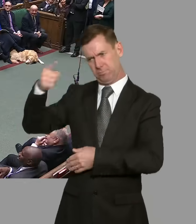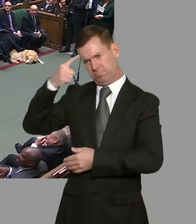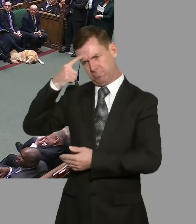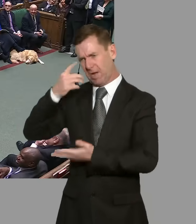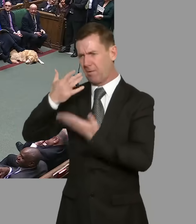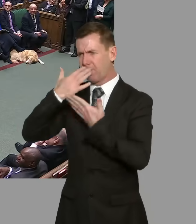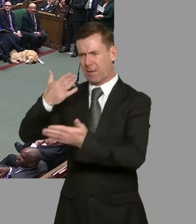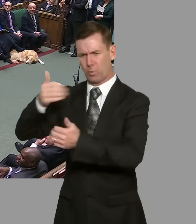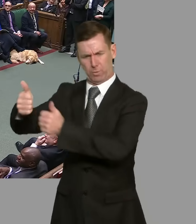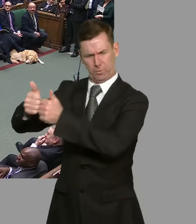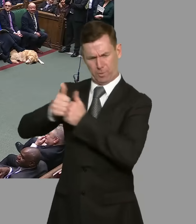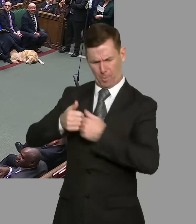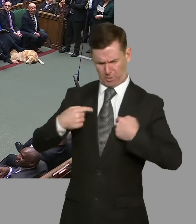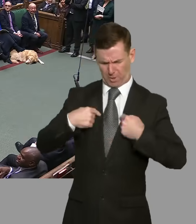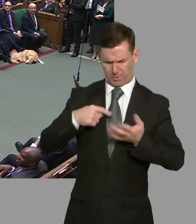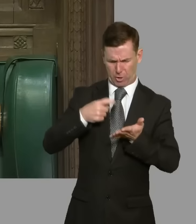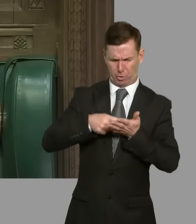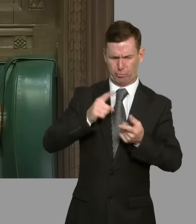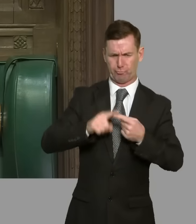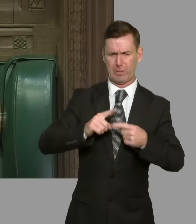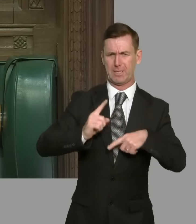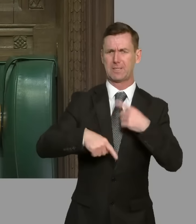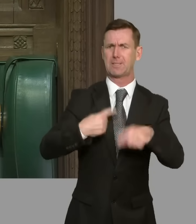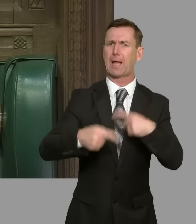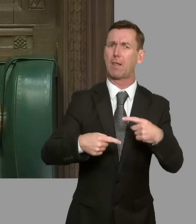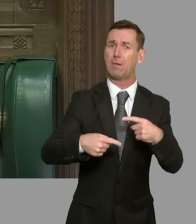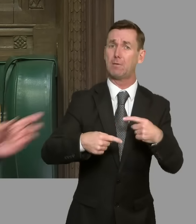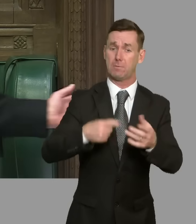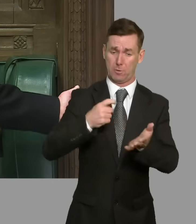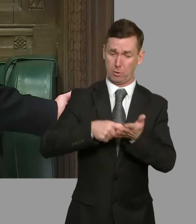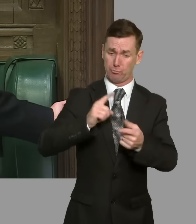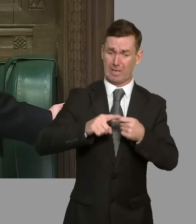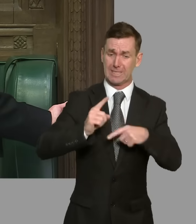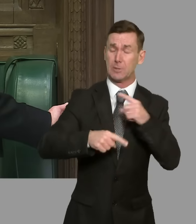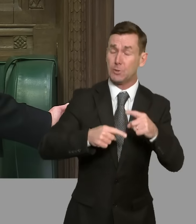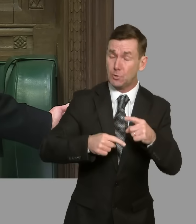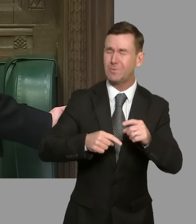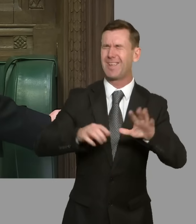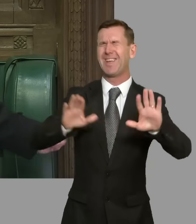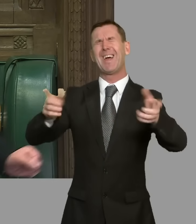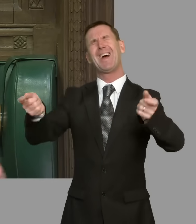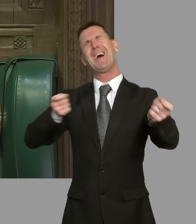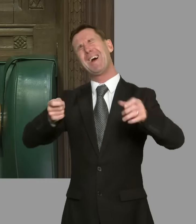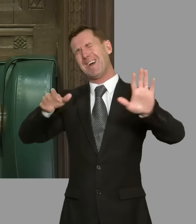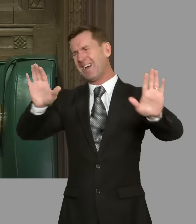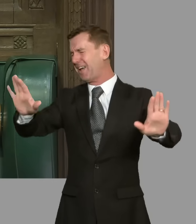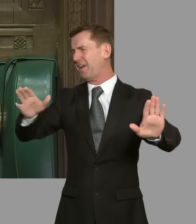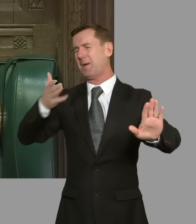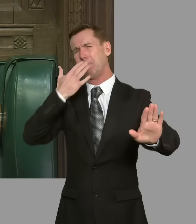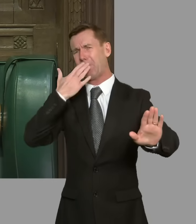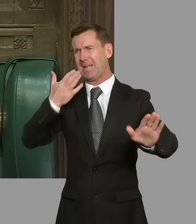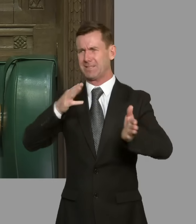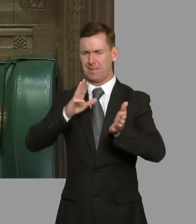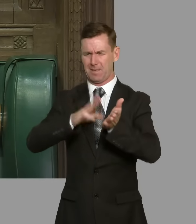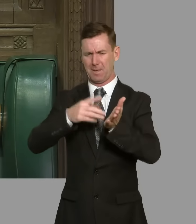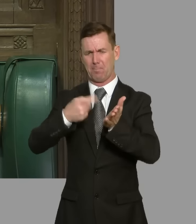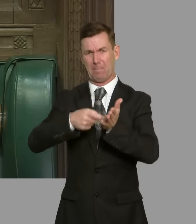entirely made up of... Order. Prime Minister. Mr Holden, I think you need to leave.